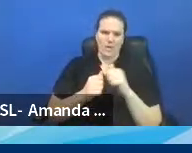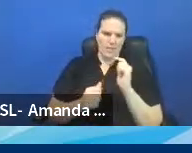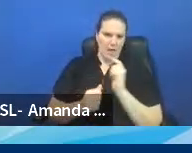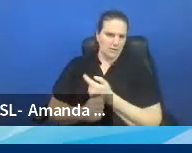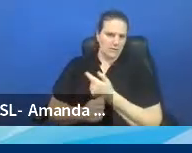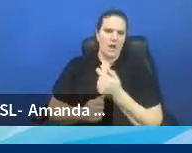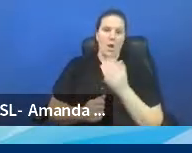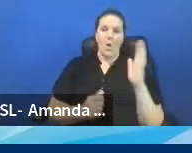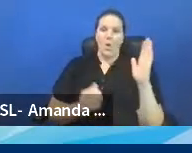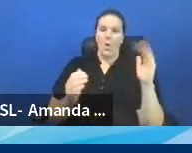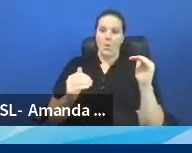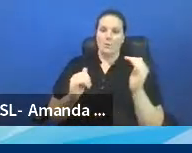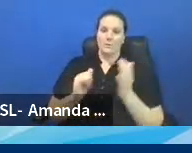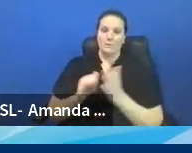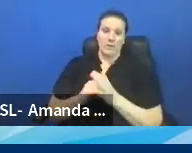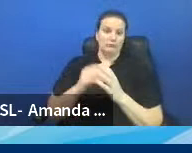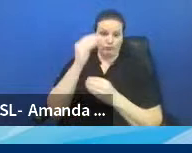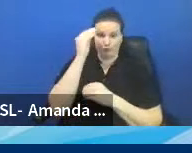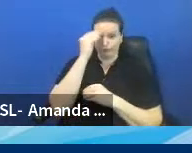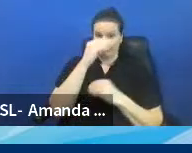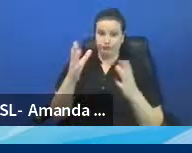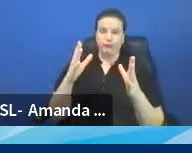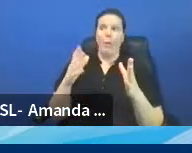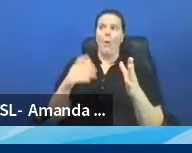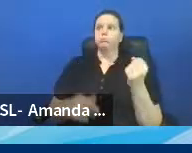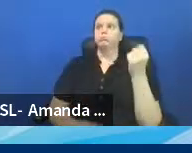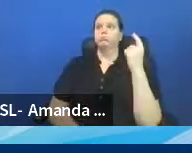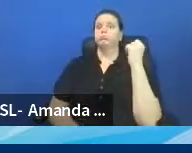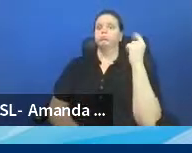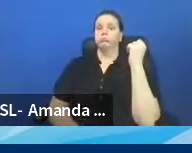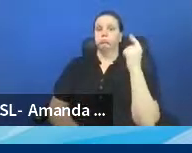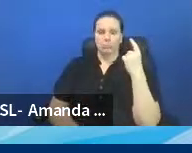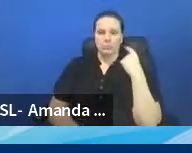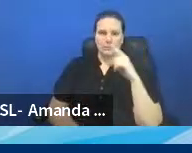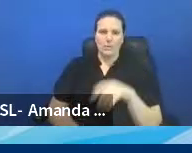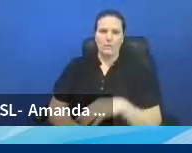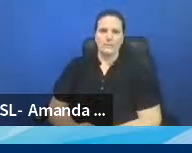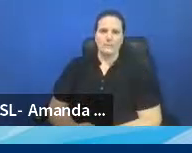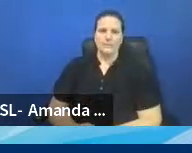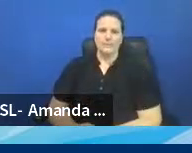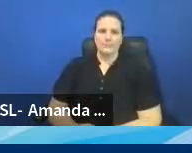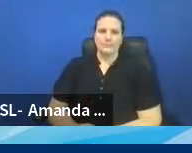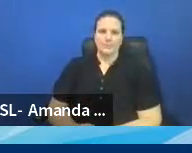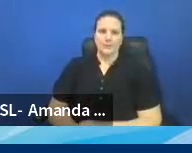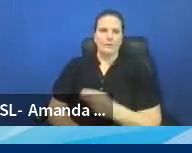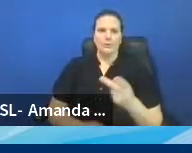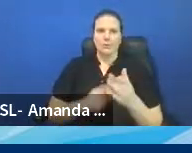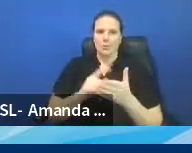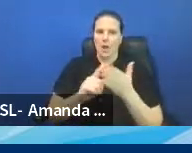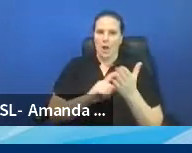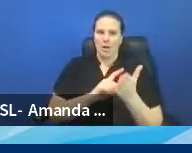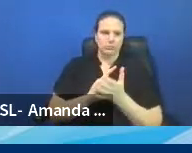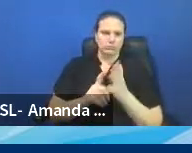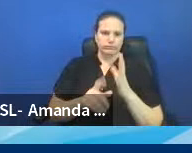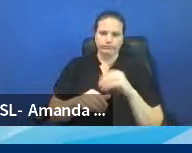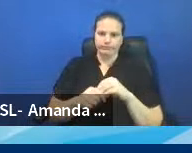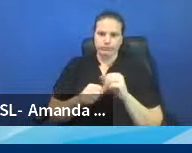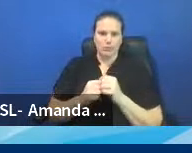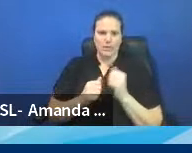was informative and enlightening for the couple of hours that you spent with